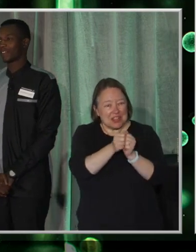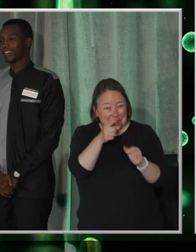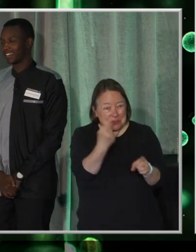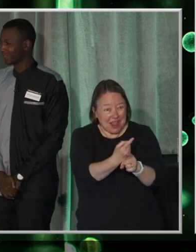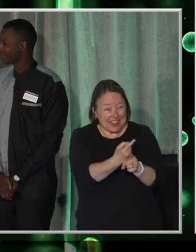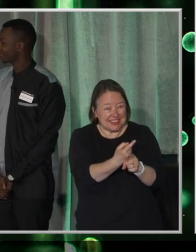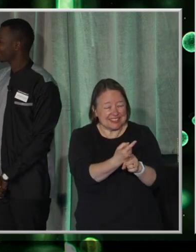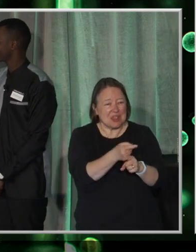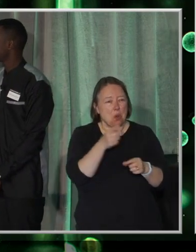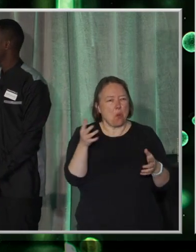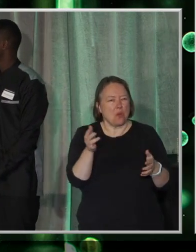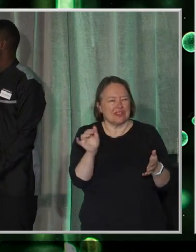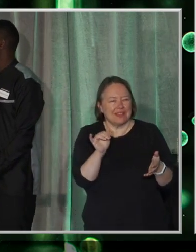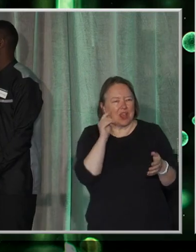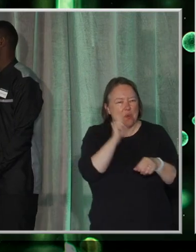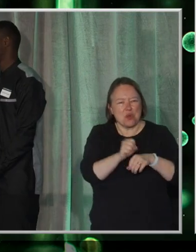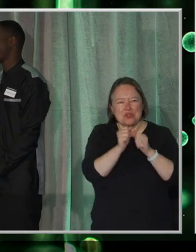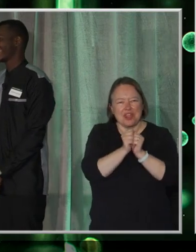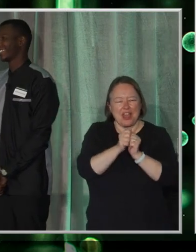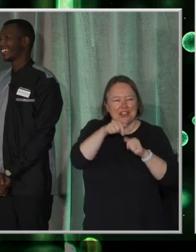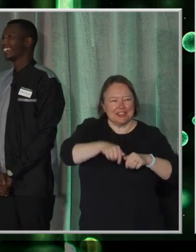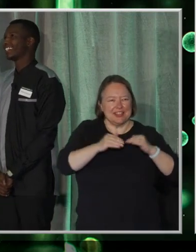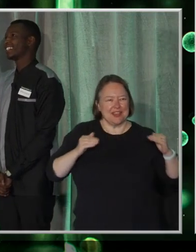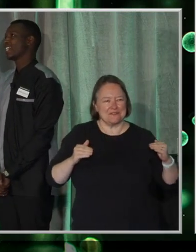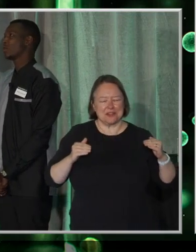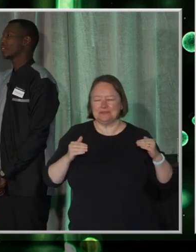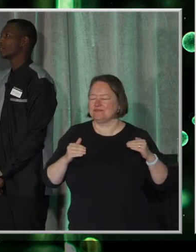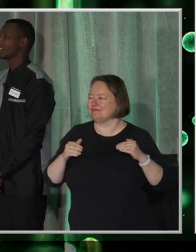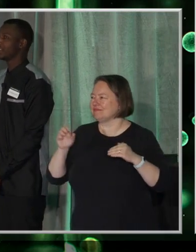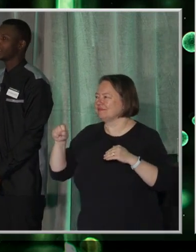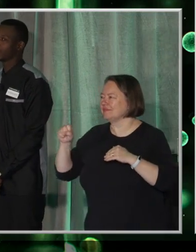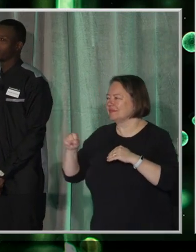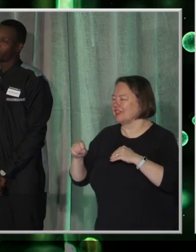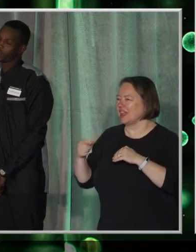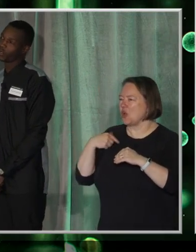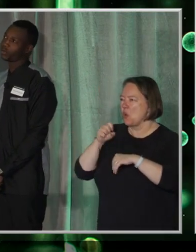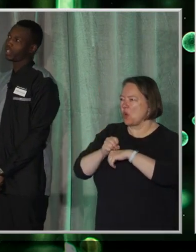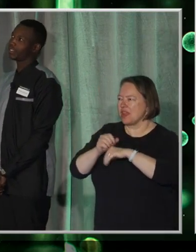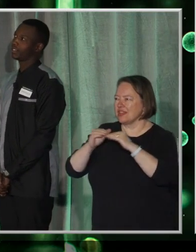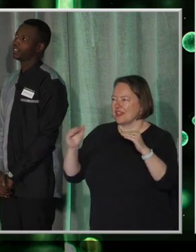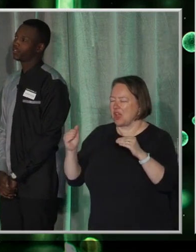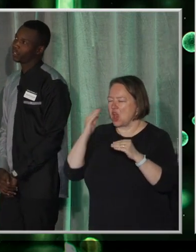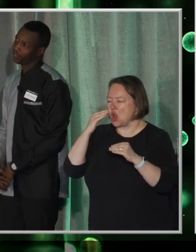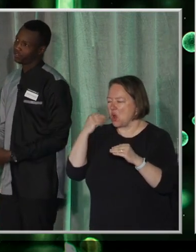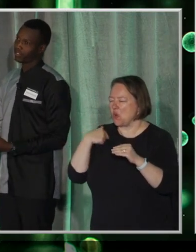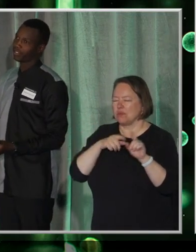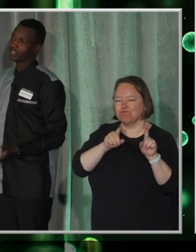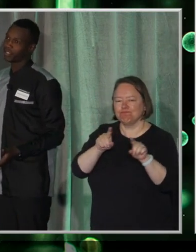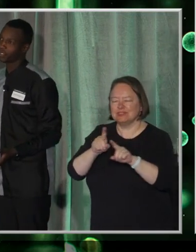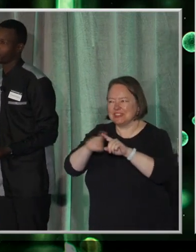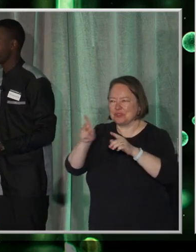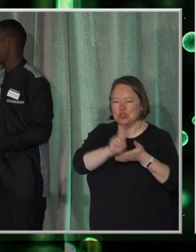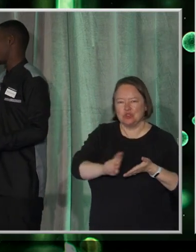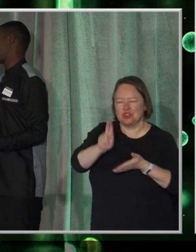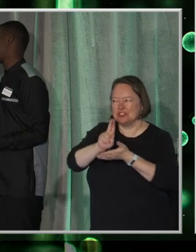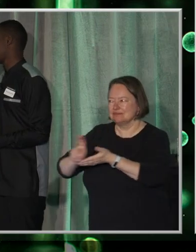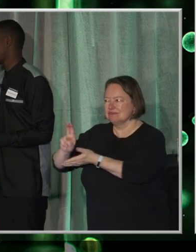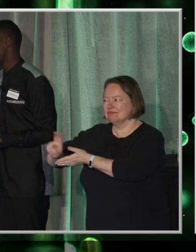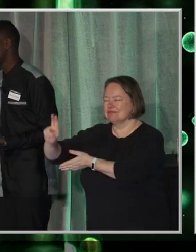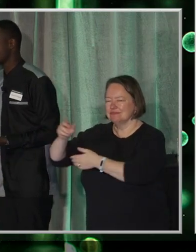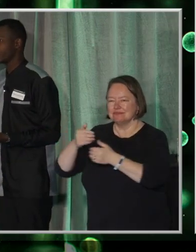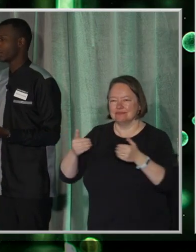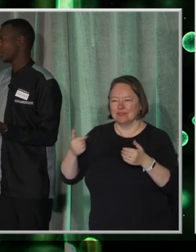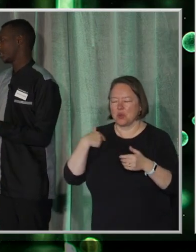right? Yeah. What's it like working together at this level? Yeah, working together at this level, even though we attended different universities, we were